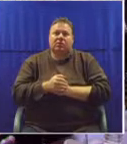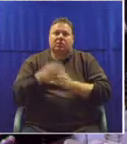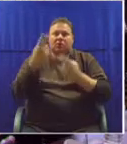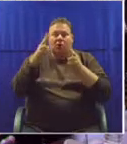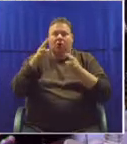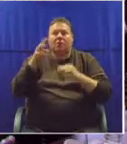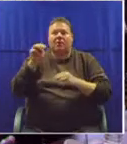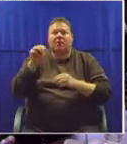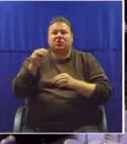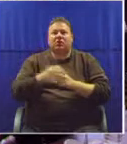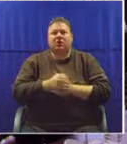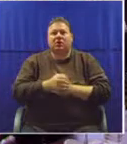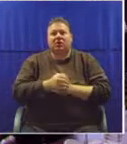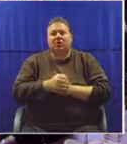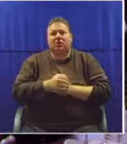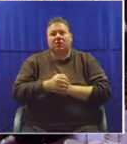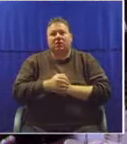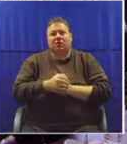Mazonis.